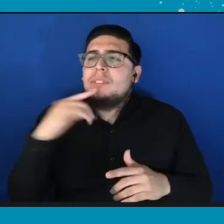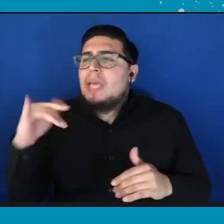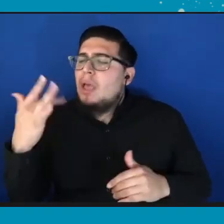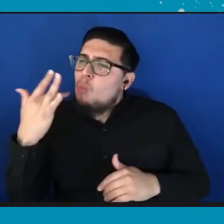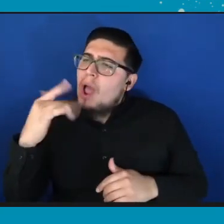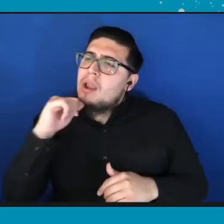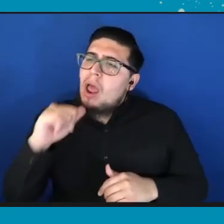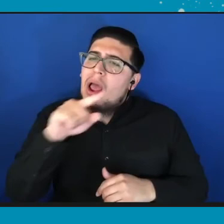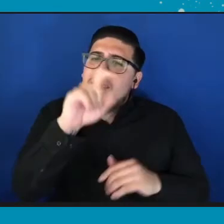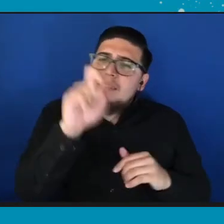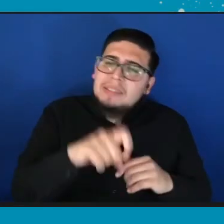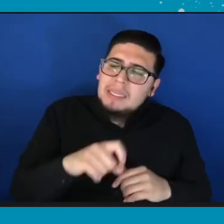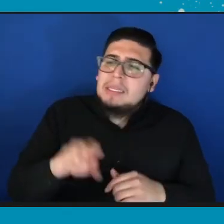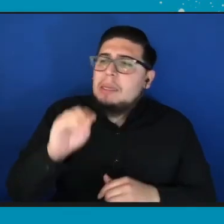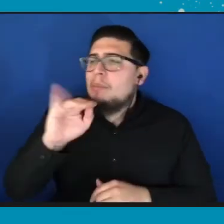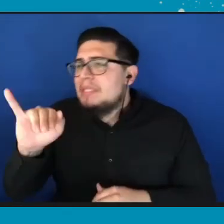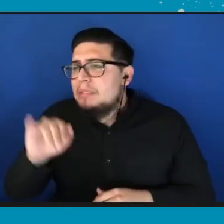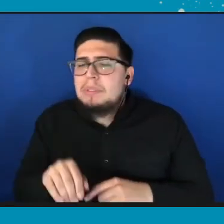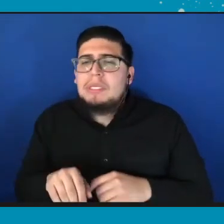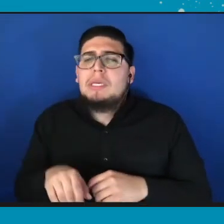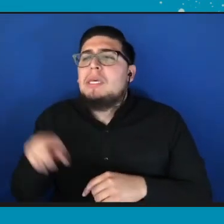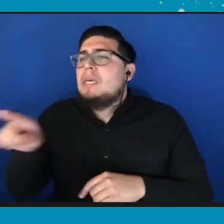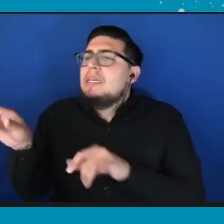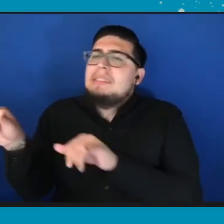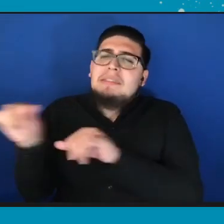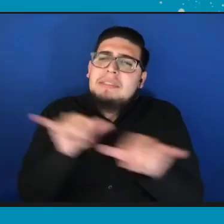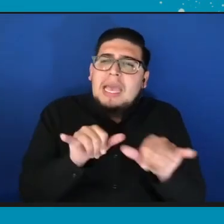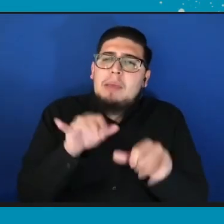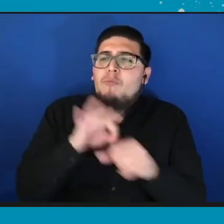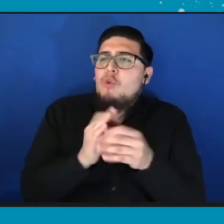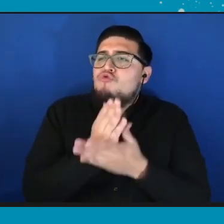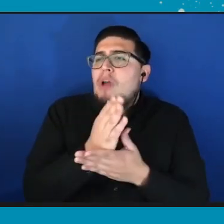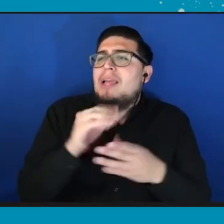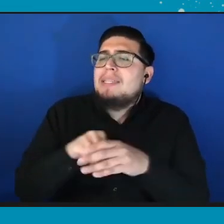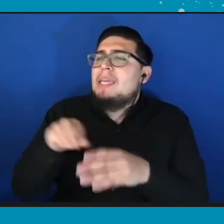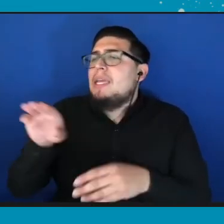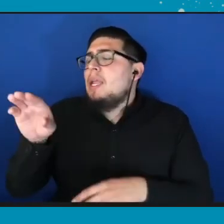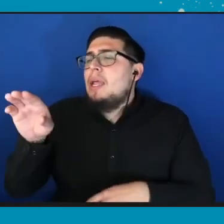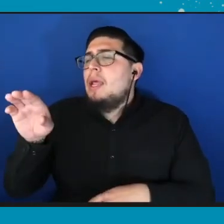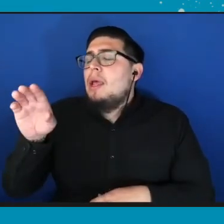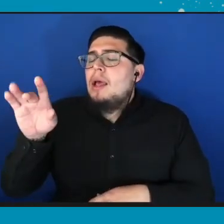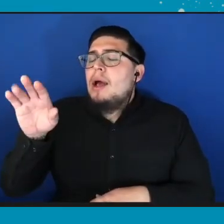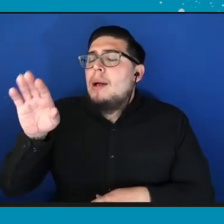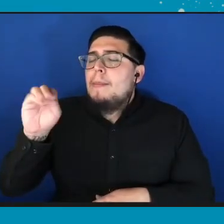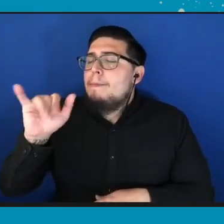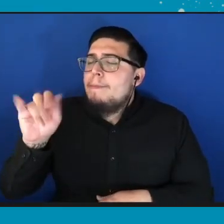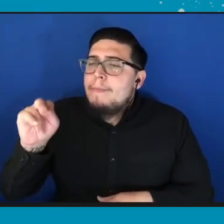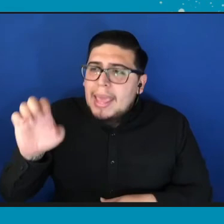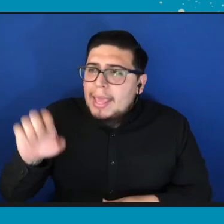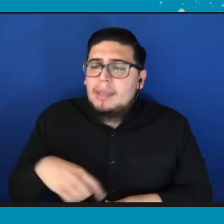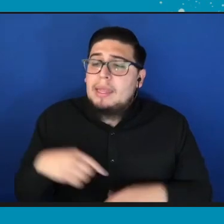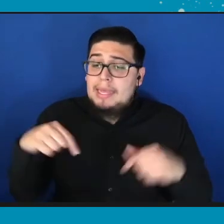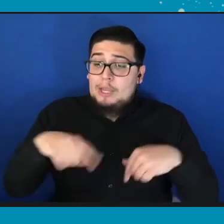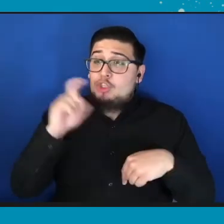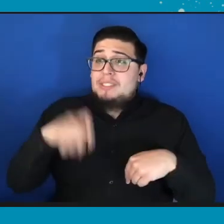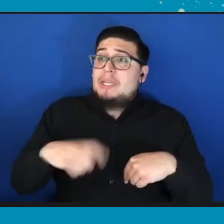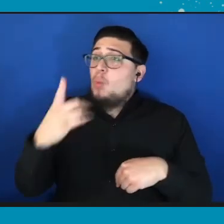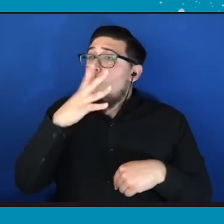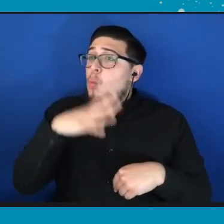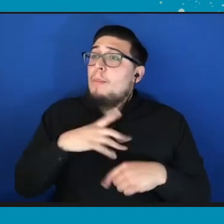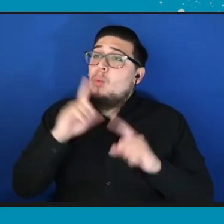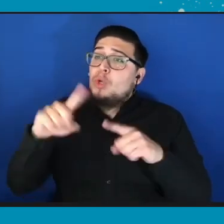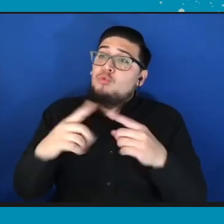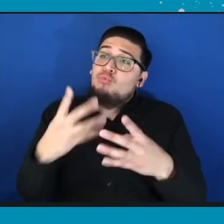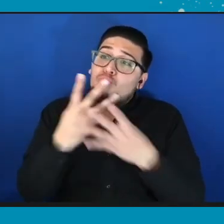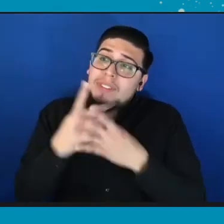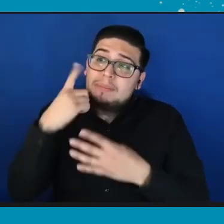have the same voting rights as places like Vermont and Maine? Whereas in Texas, we have a woman who went to prison because she voted while she was on parole,